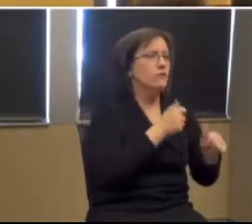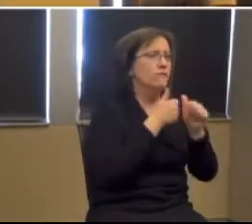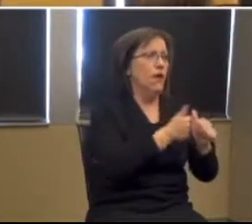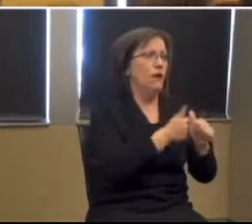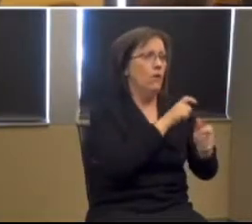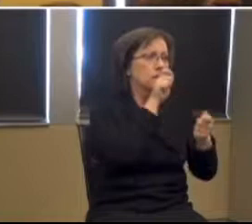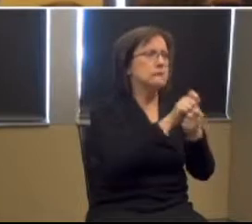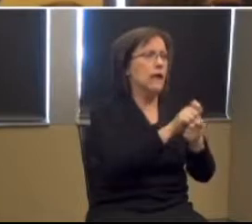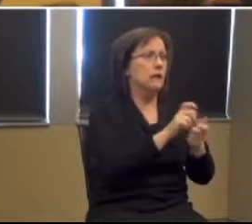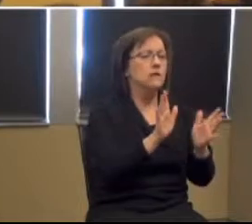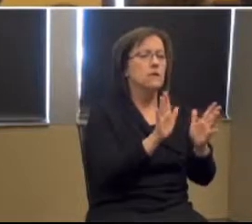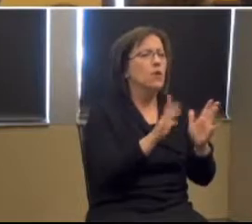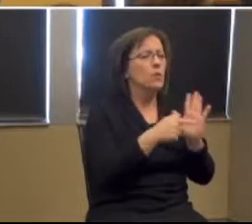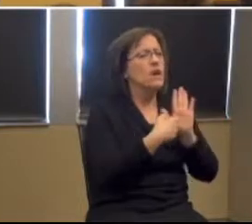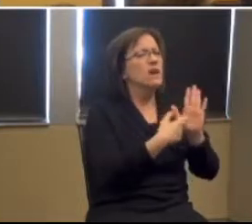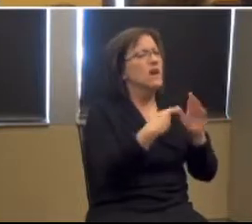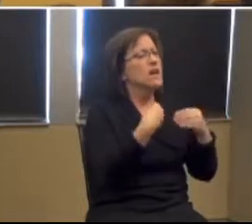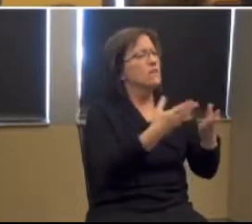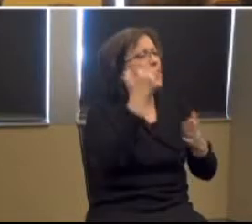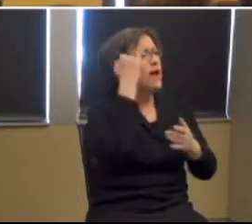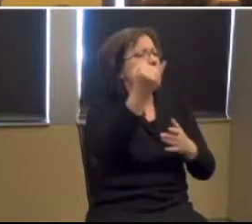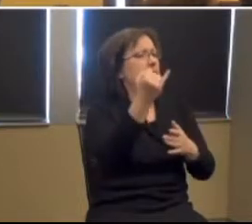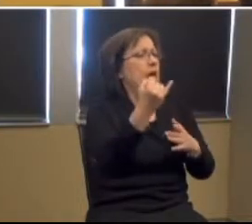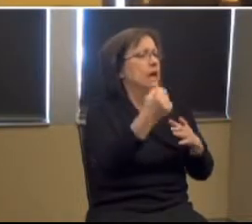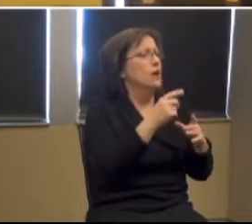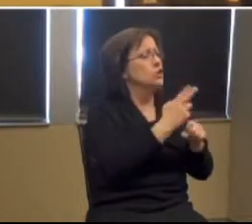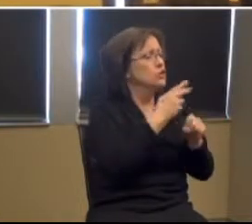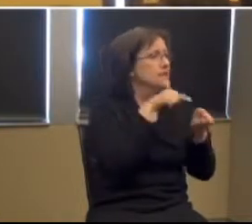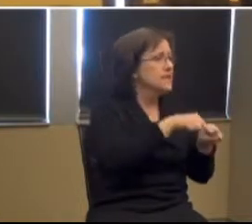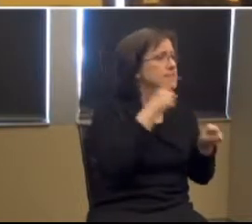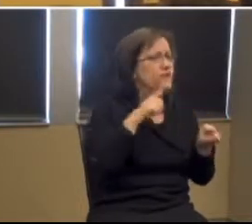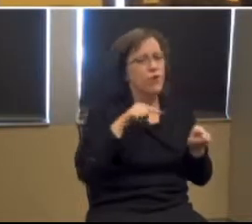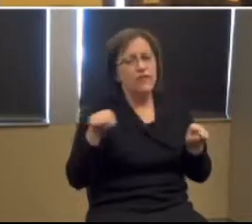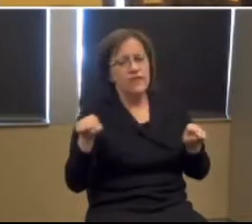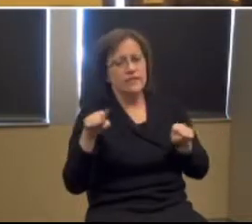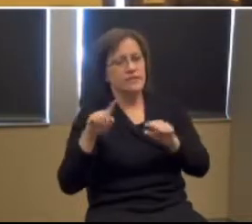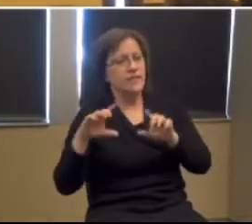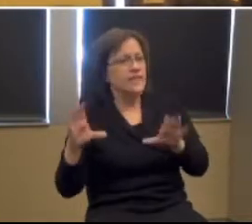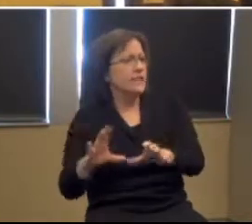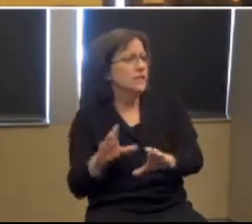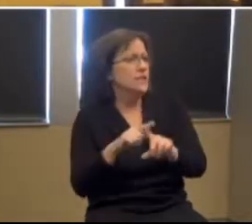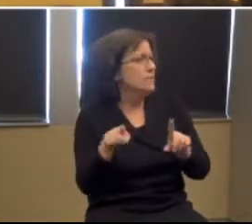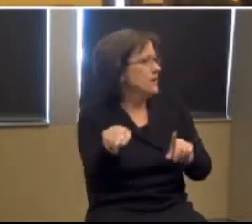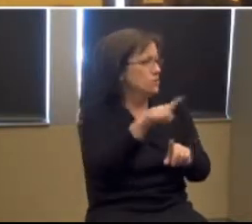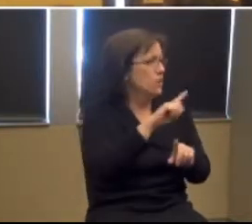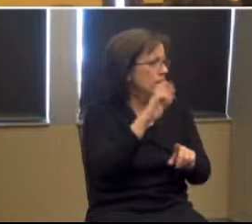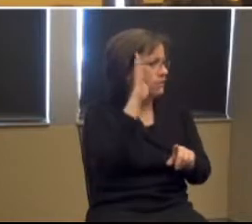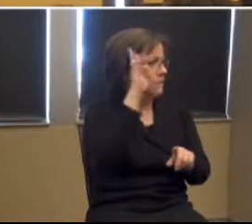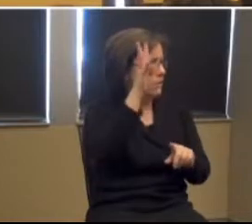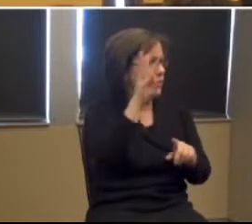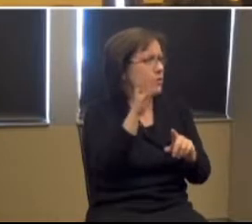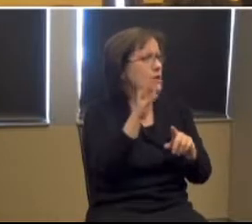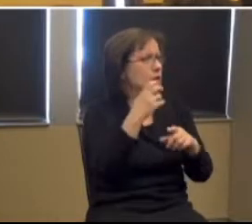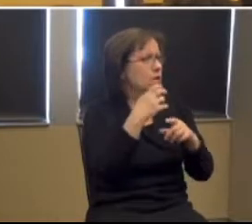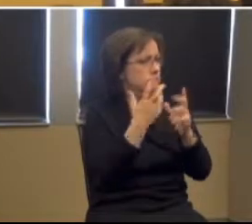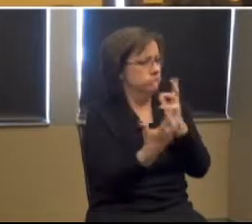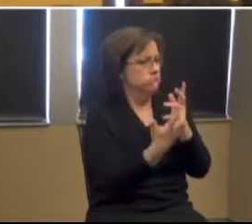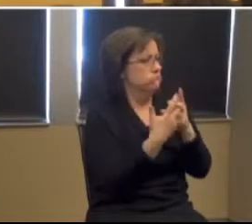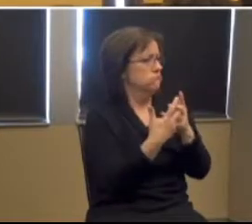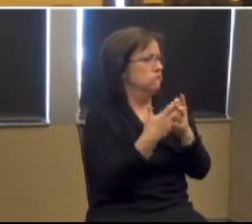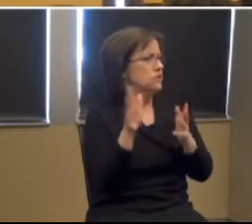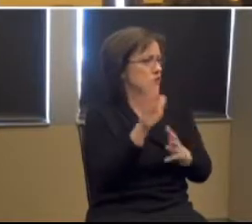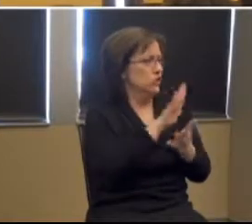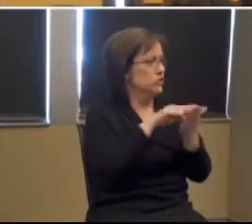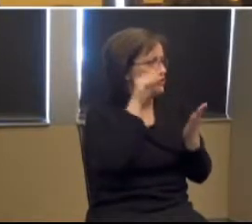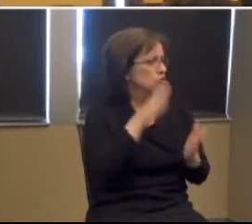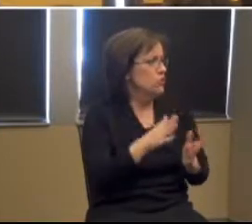would use for this activity. But this is really, you have to make this work for your student and whatever skill you're working